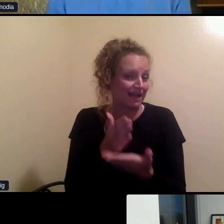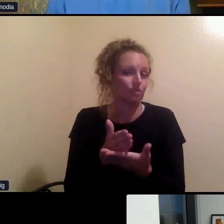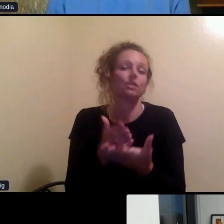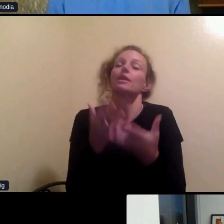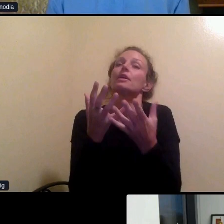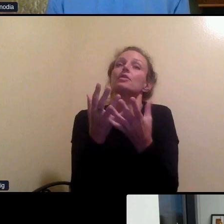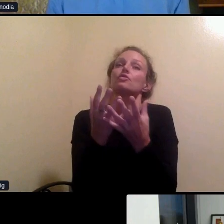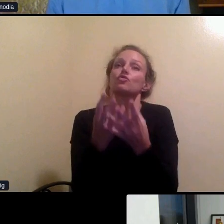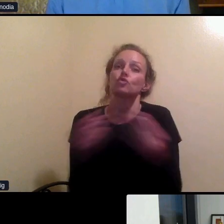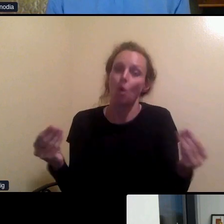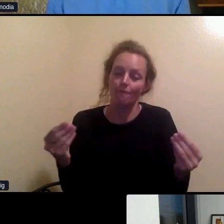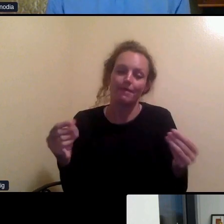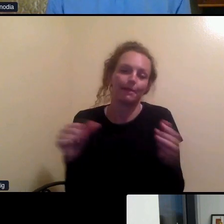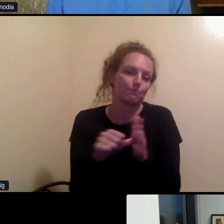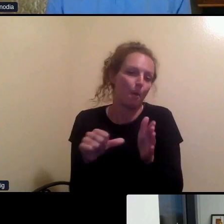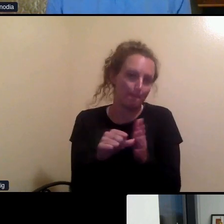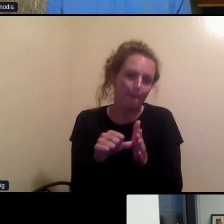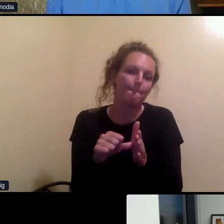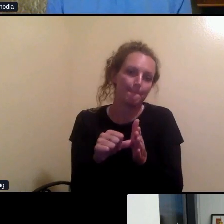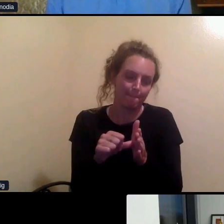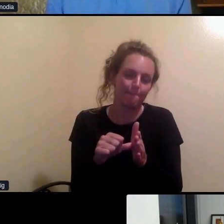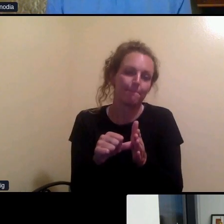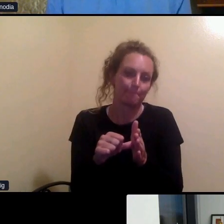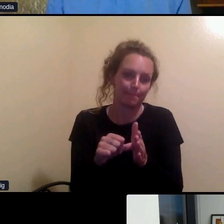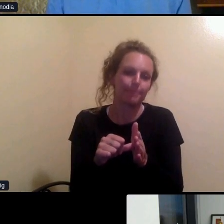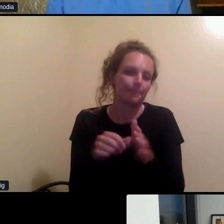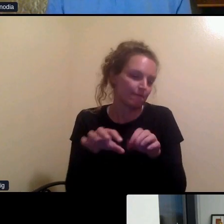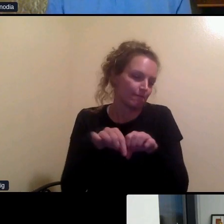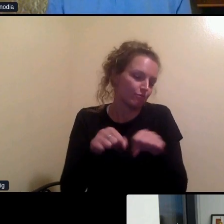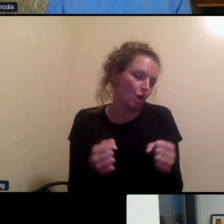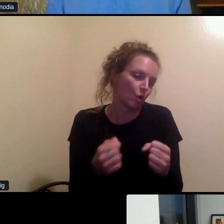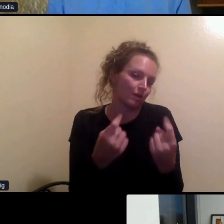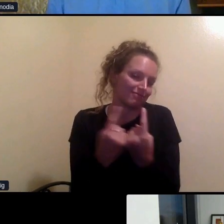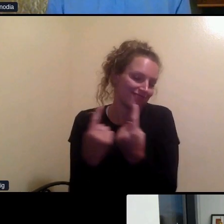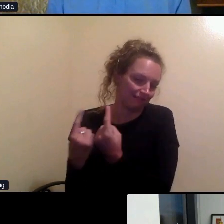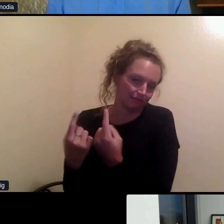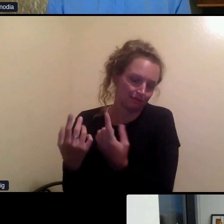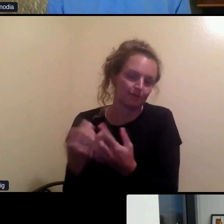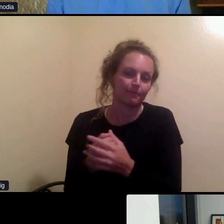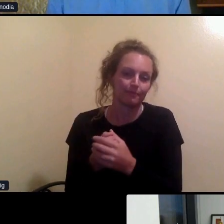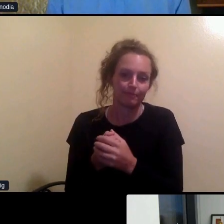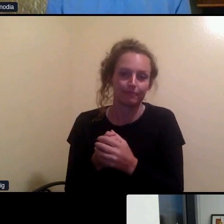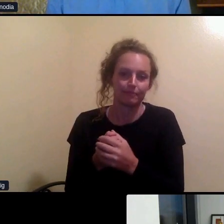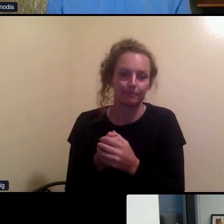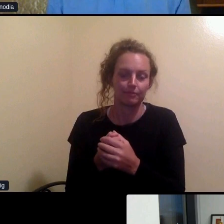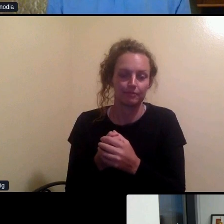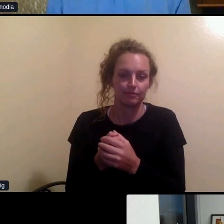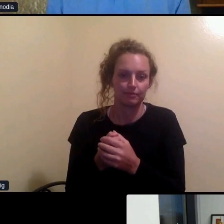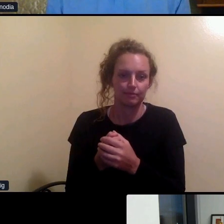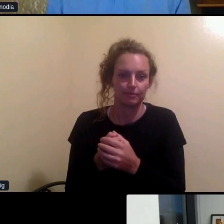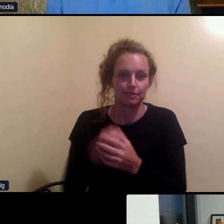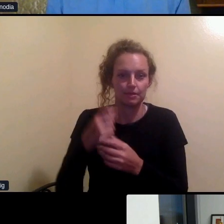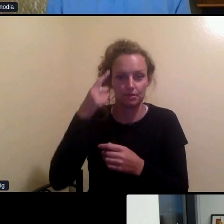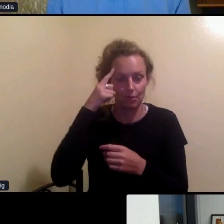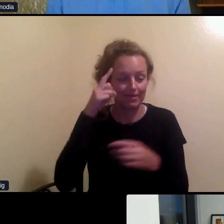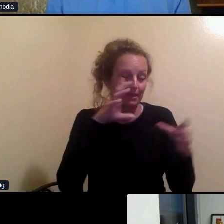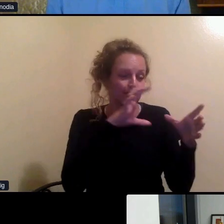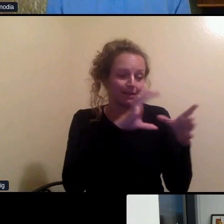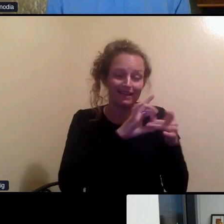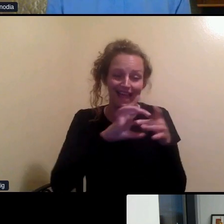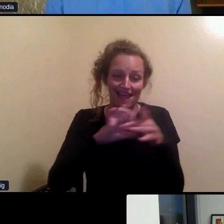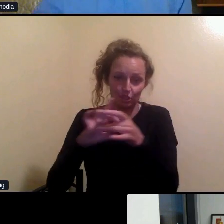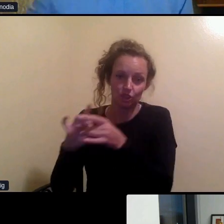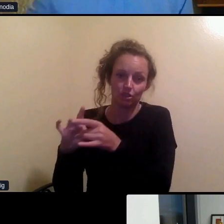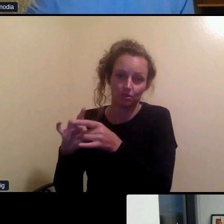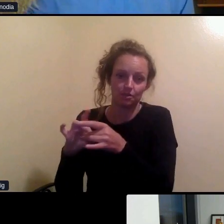people put outside. So I think the most important thing is doing the connections between all these pillars and being